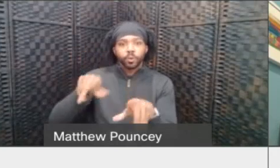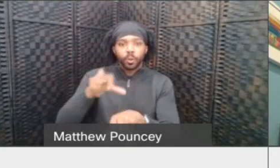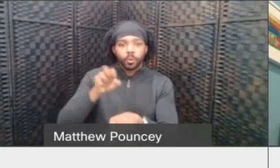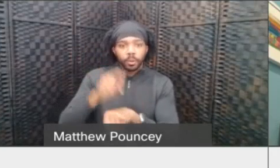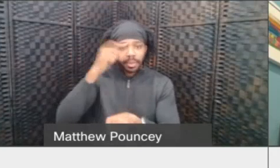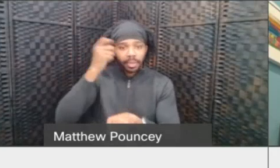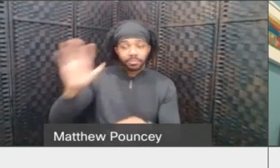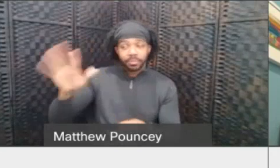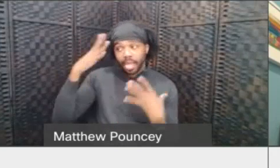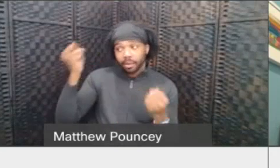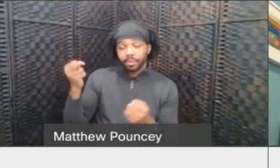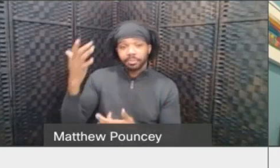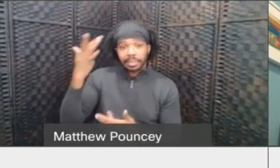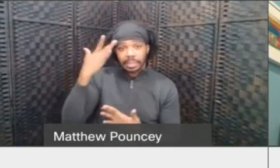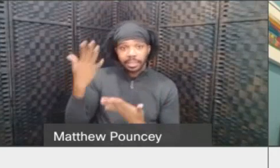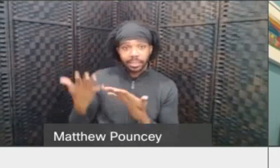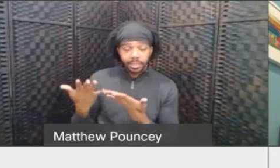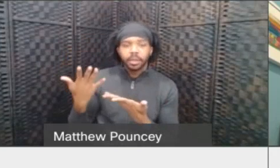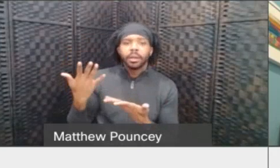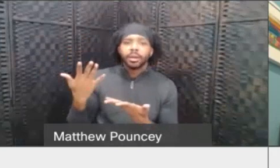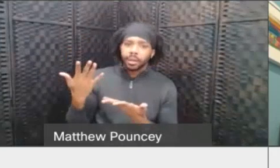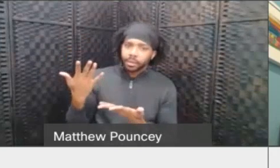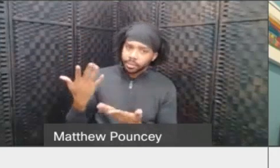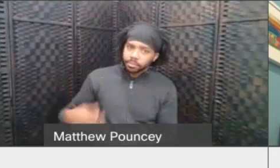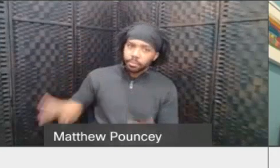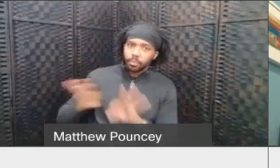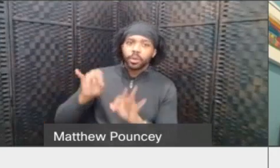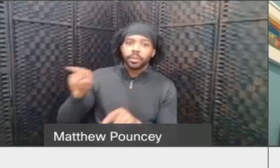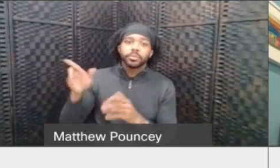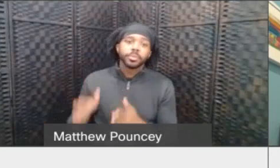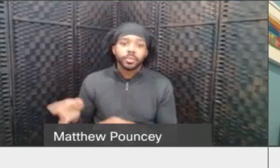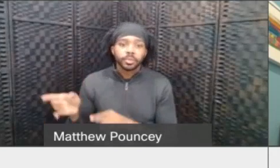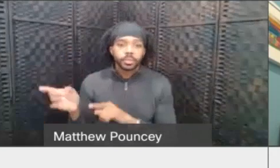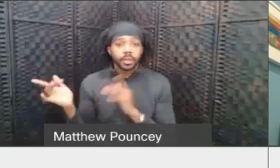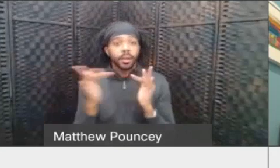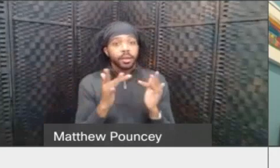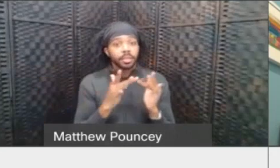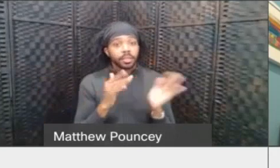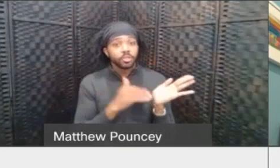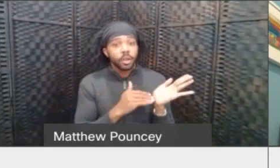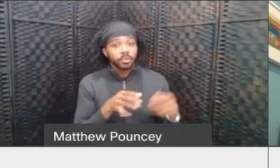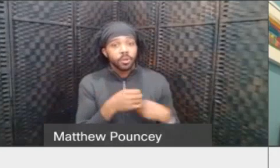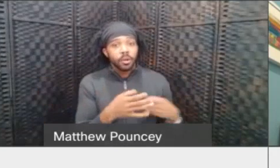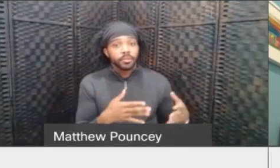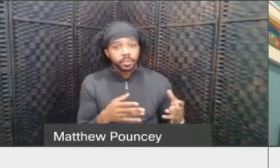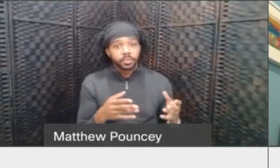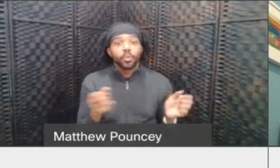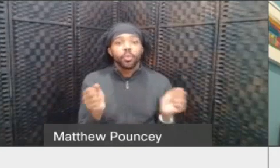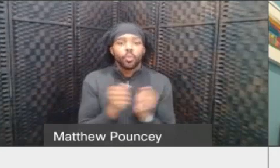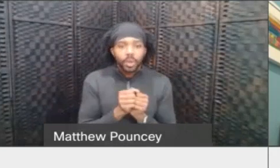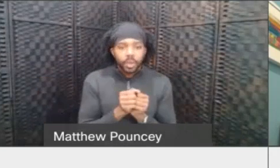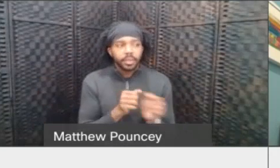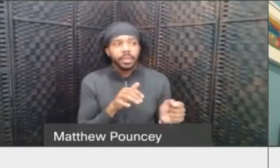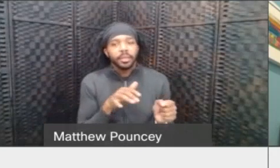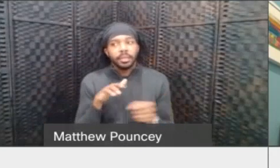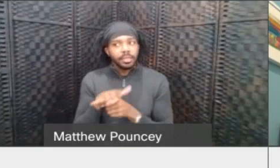have, then it's important that that person contact the doctor's office with enough